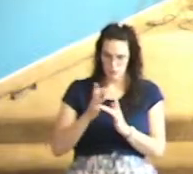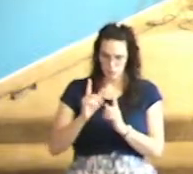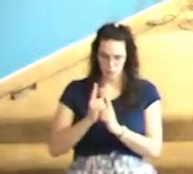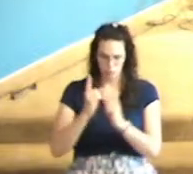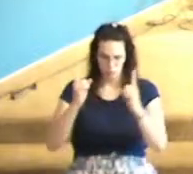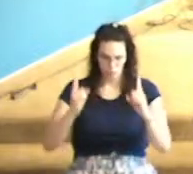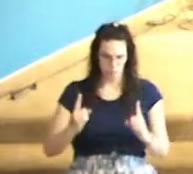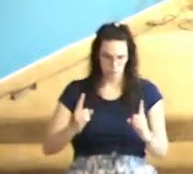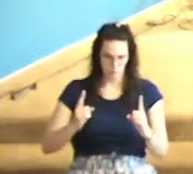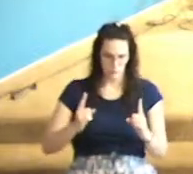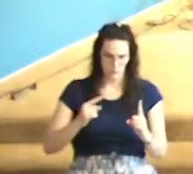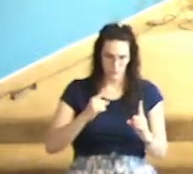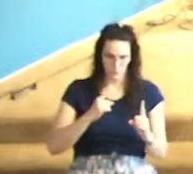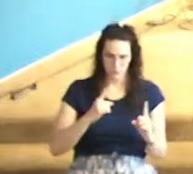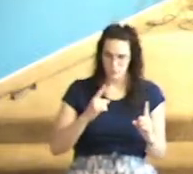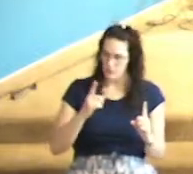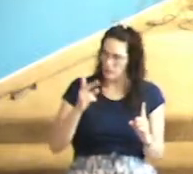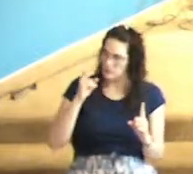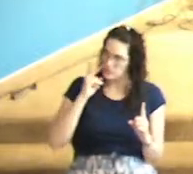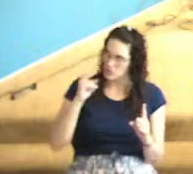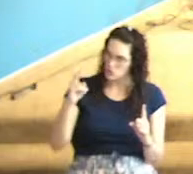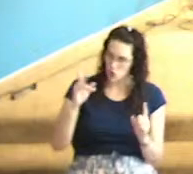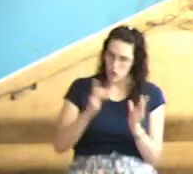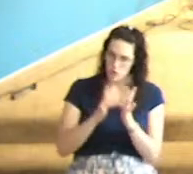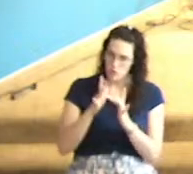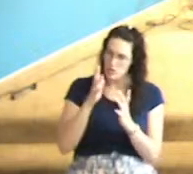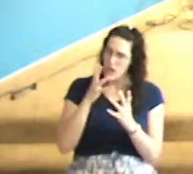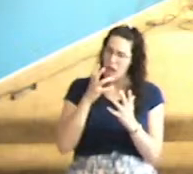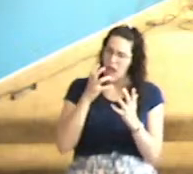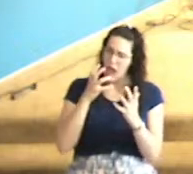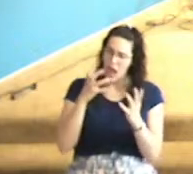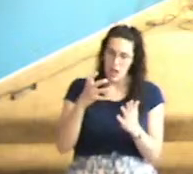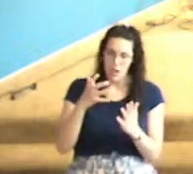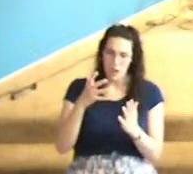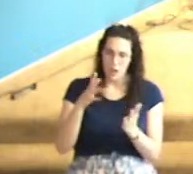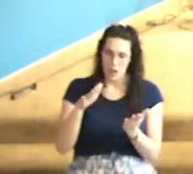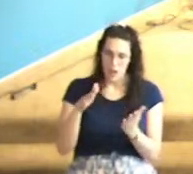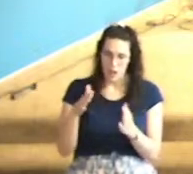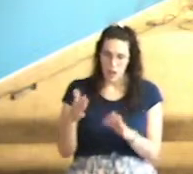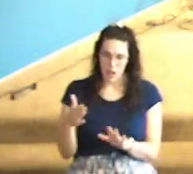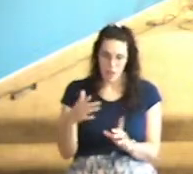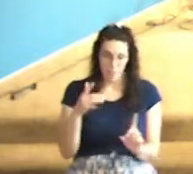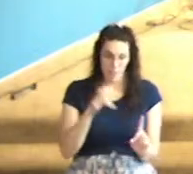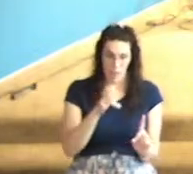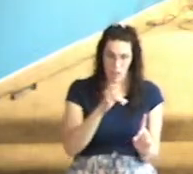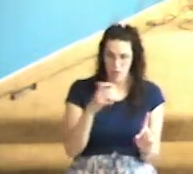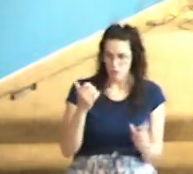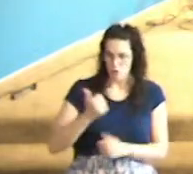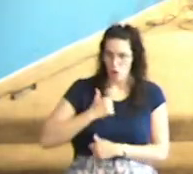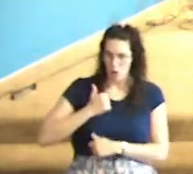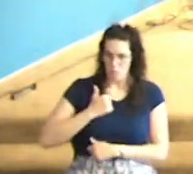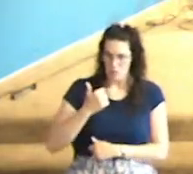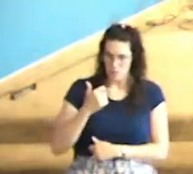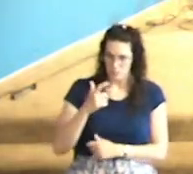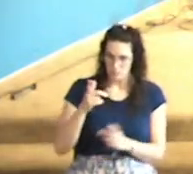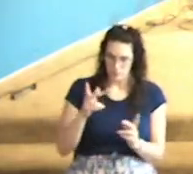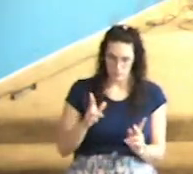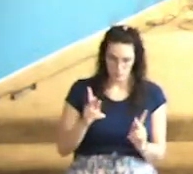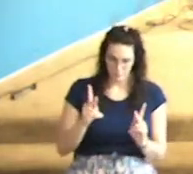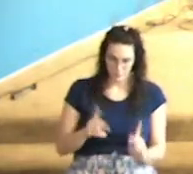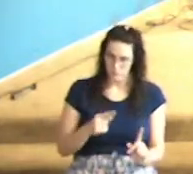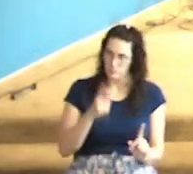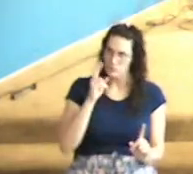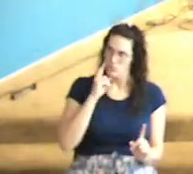out like this and breathed his last, he said, "Truly this man was the Son of God." A Roman